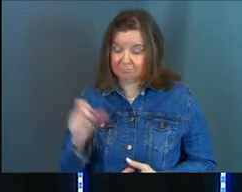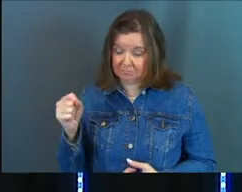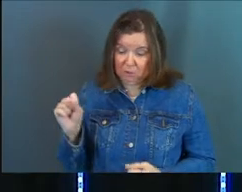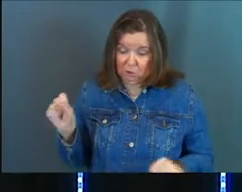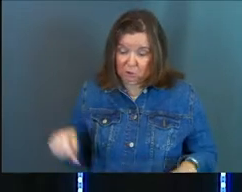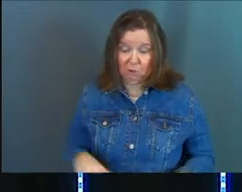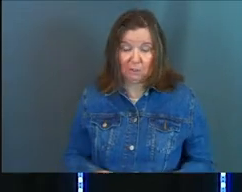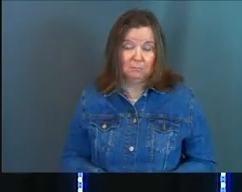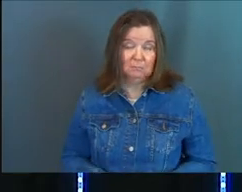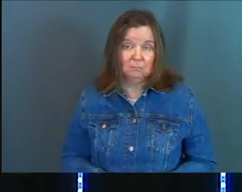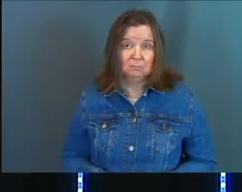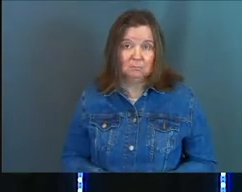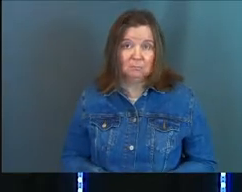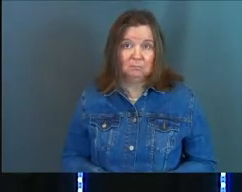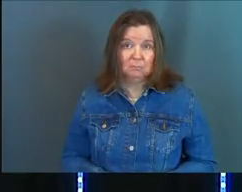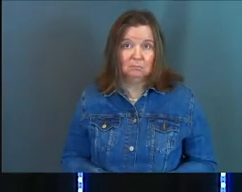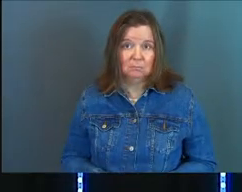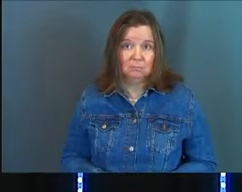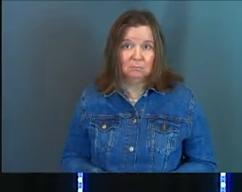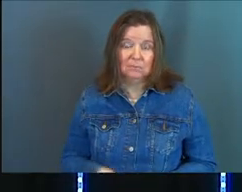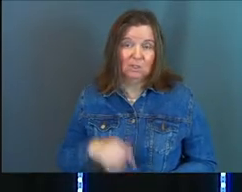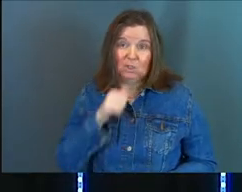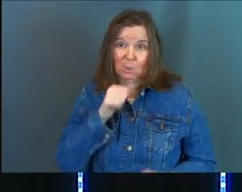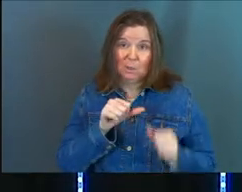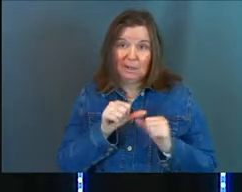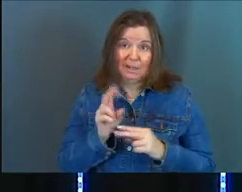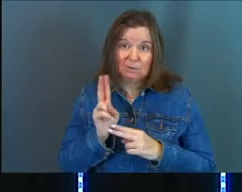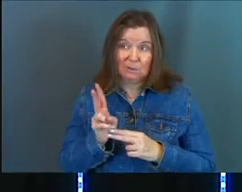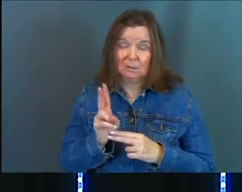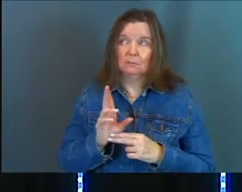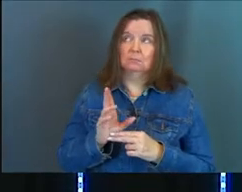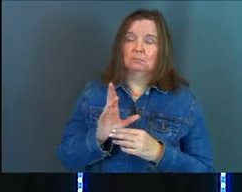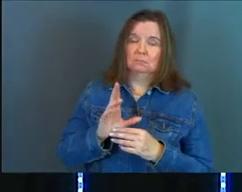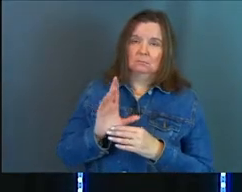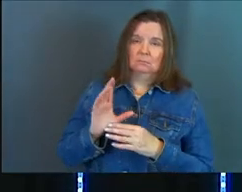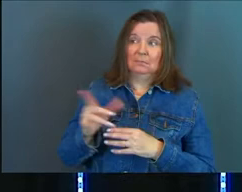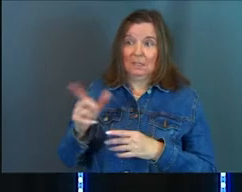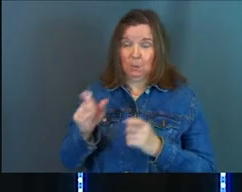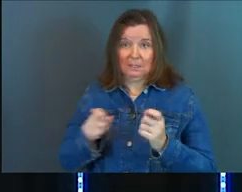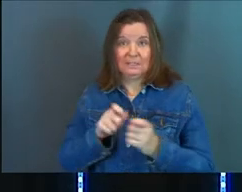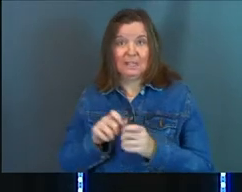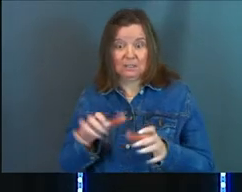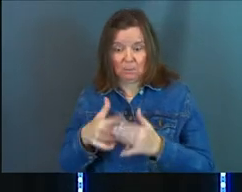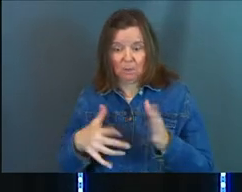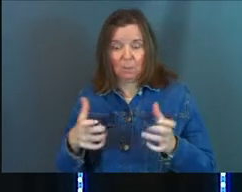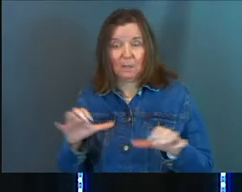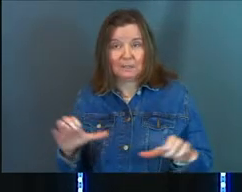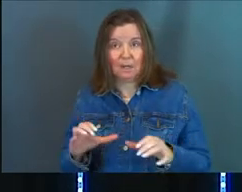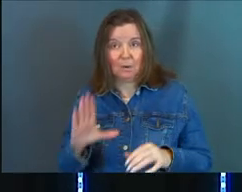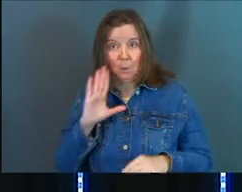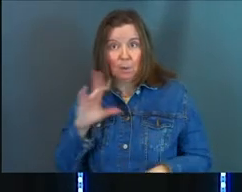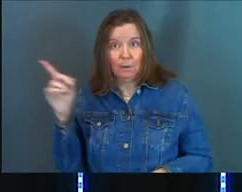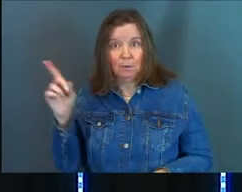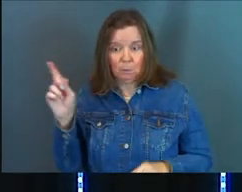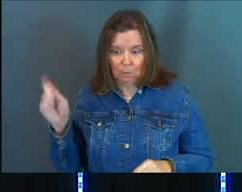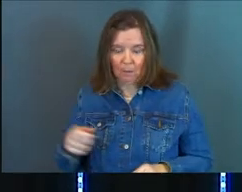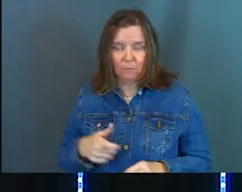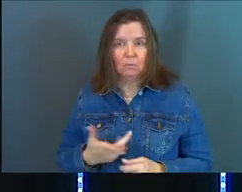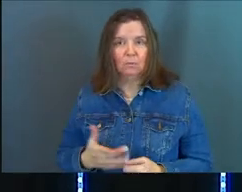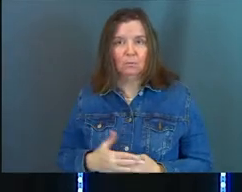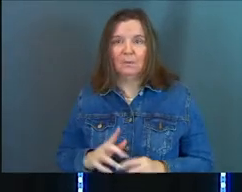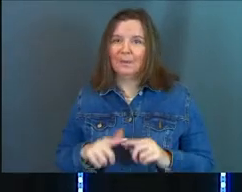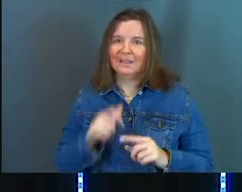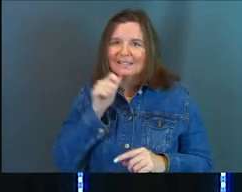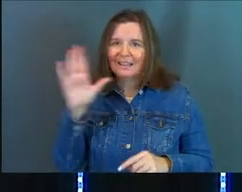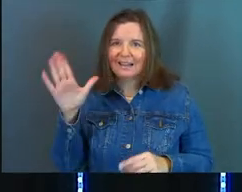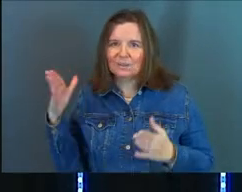yeah, he could. Yep, you wouldn't last 2 seconds. He'd get exactly done what he wants done.